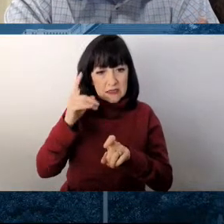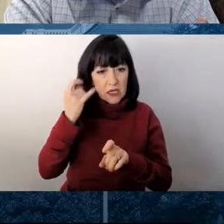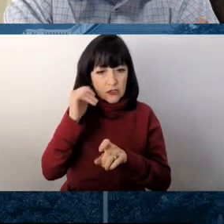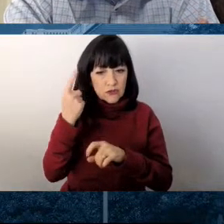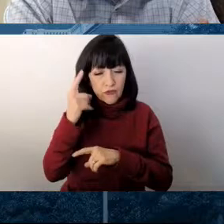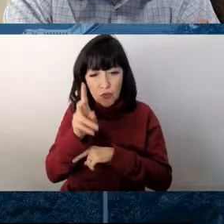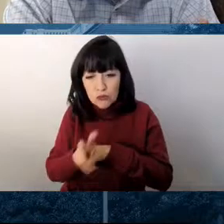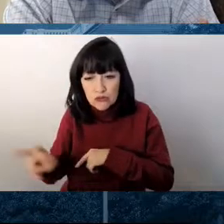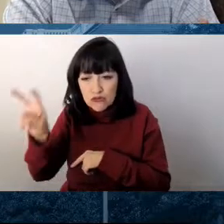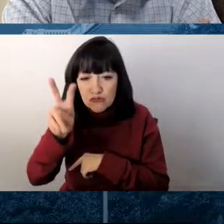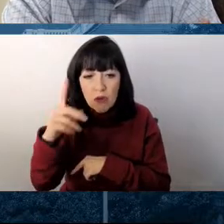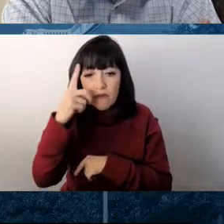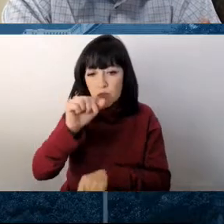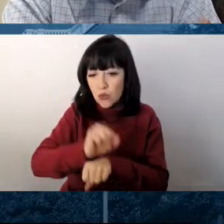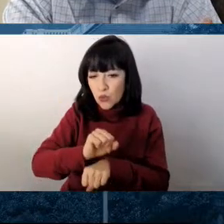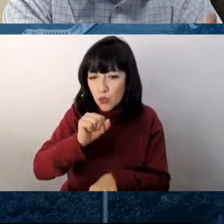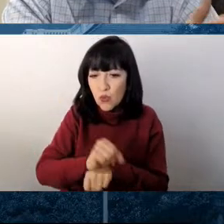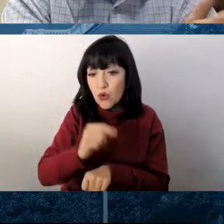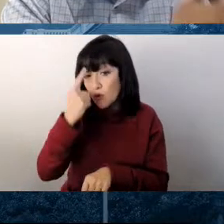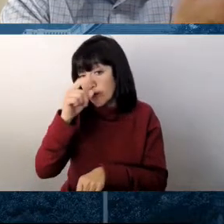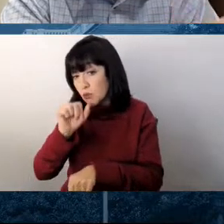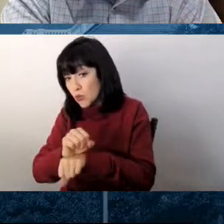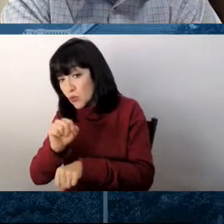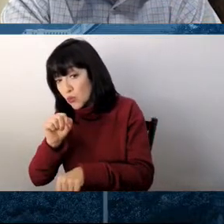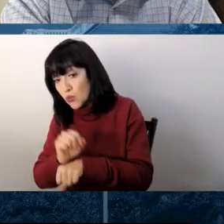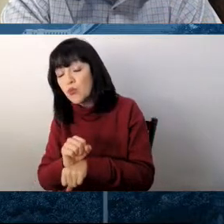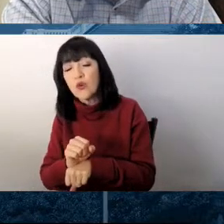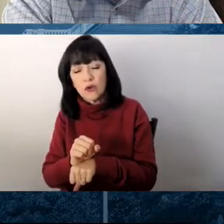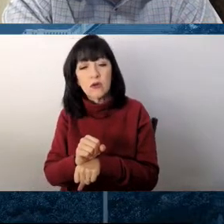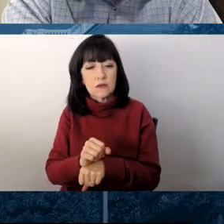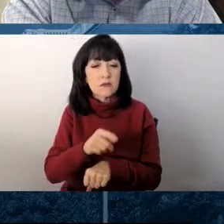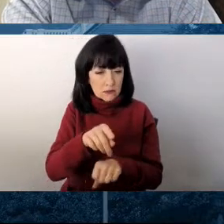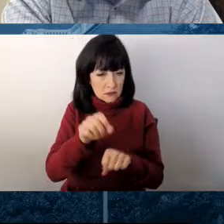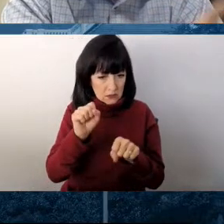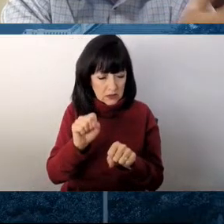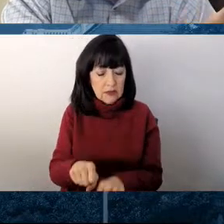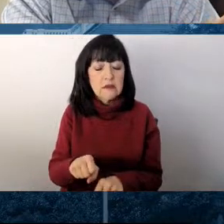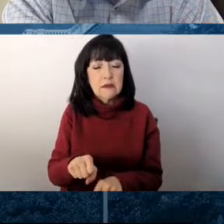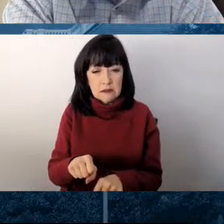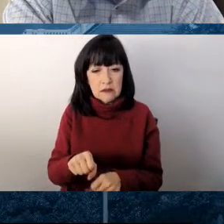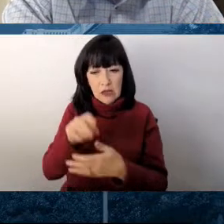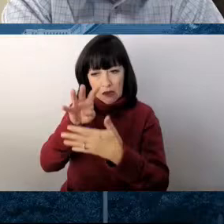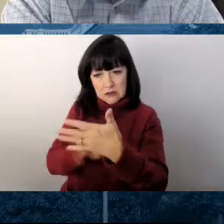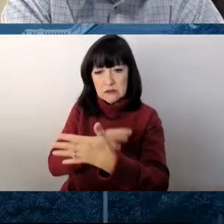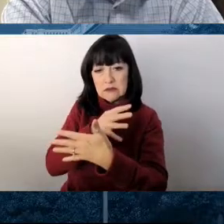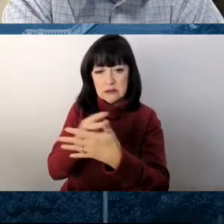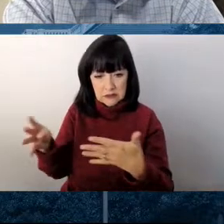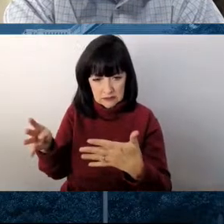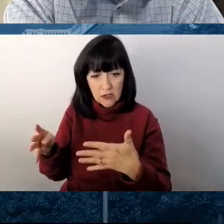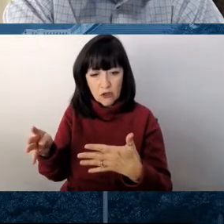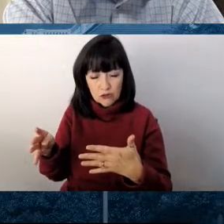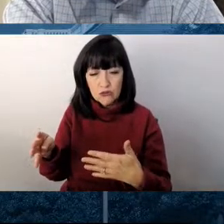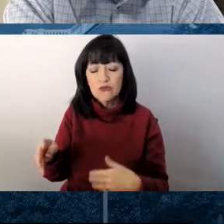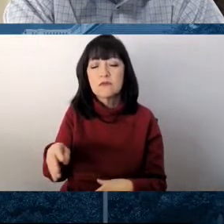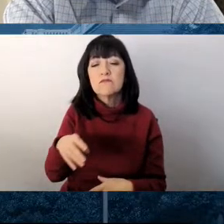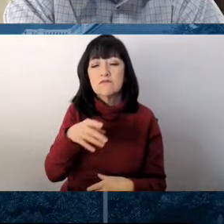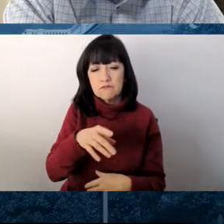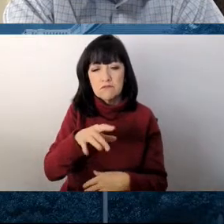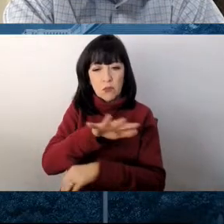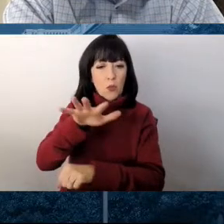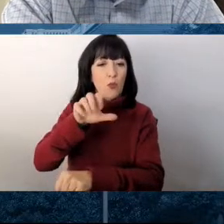in advance to work to your advantage. And then you don't have to go register for something a few days before or stand in line